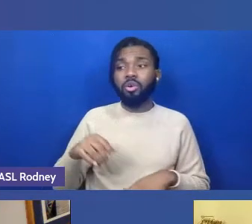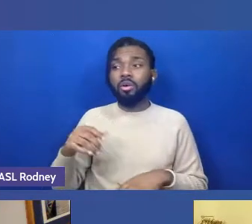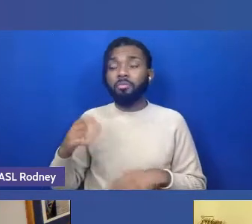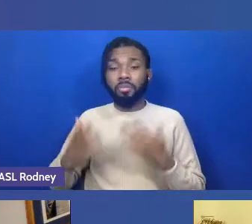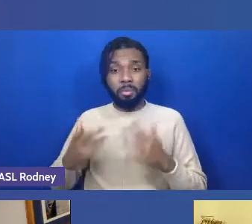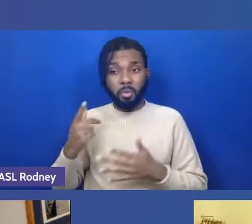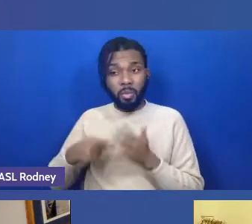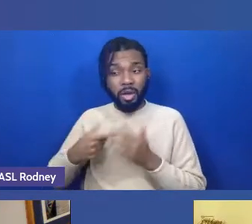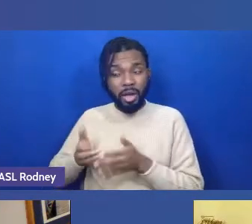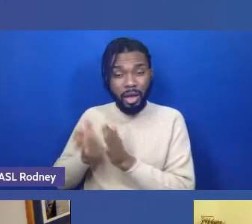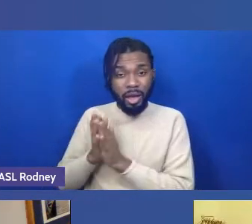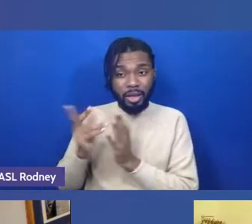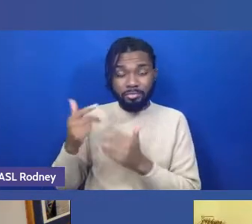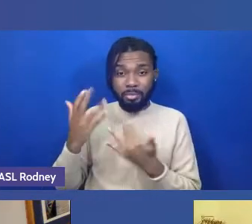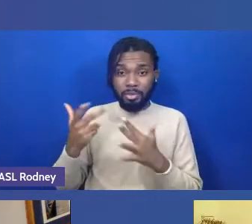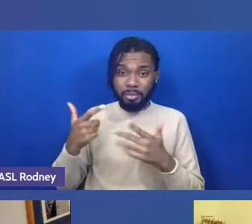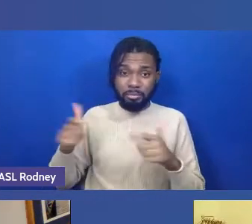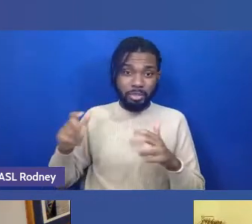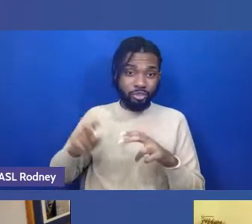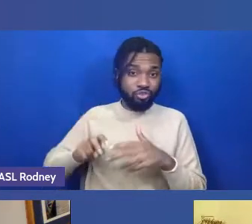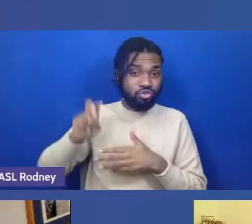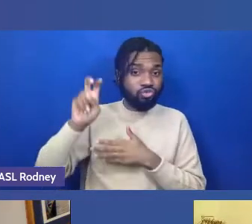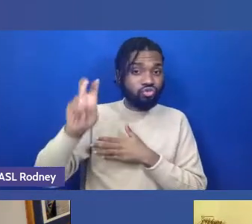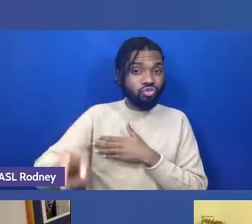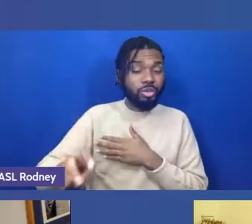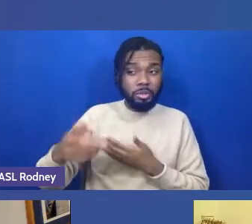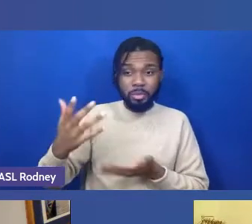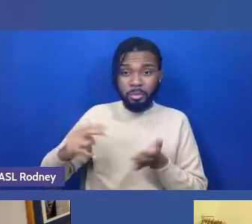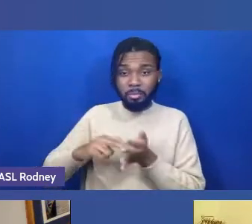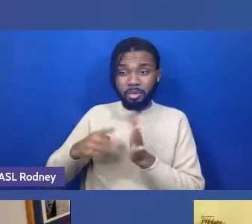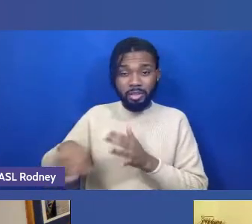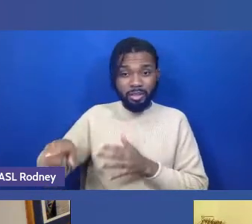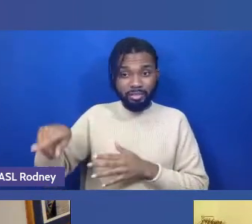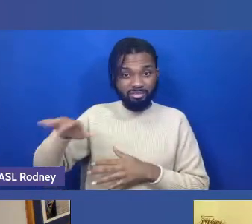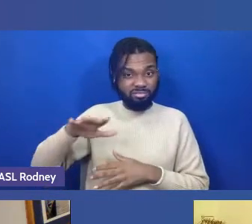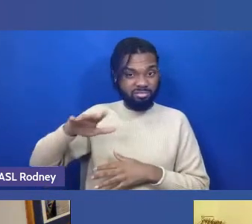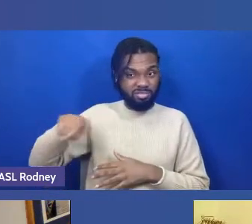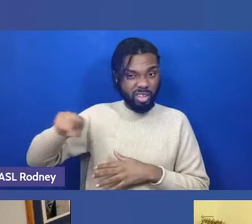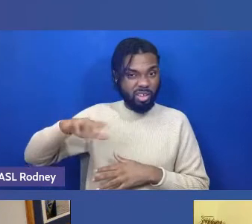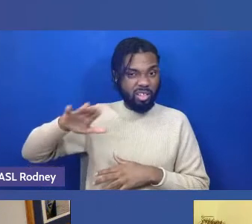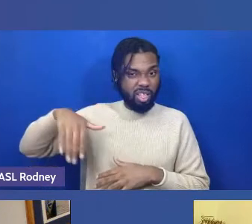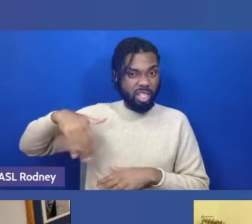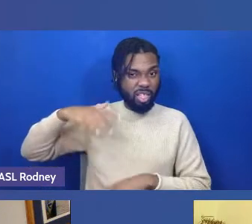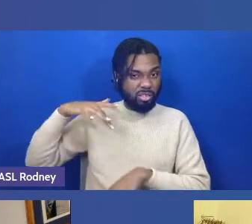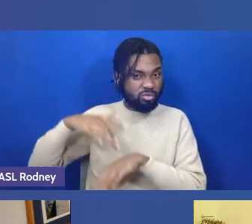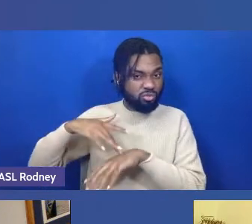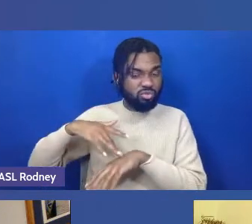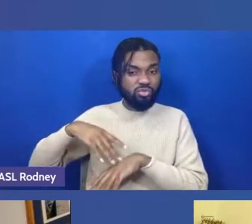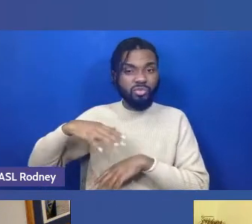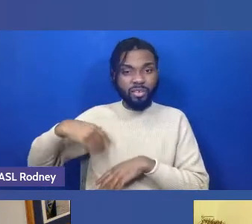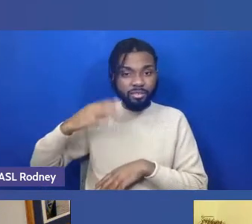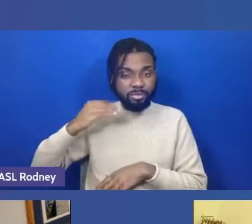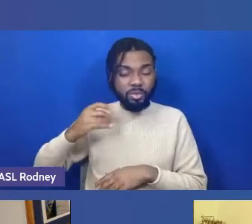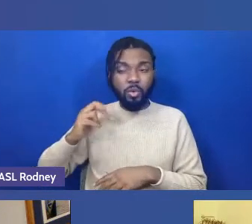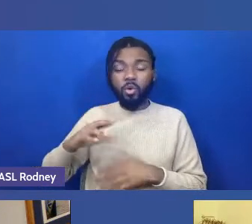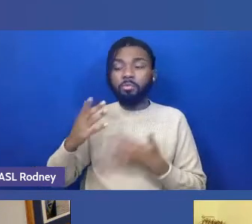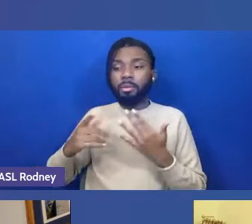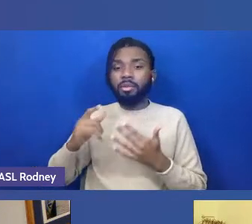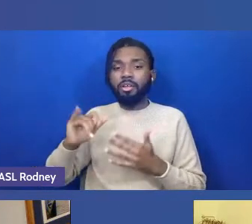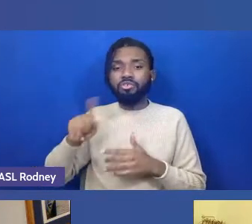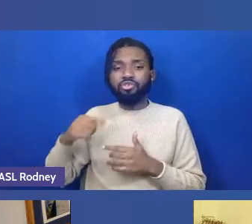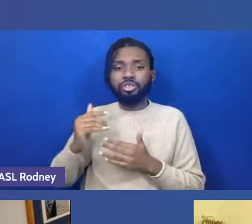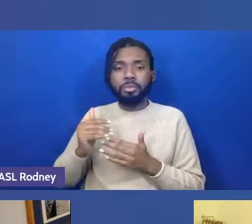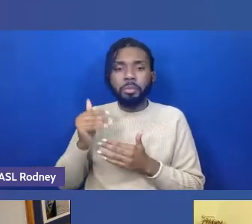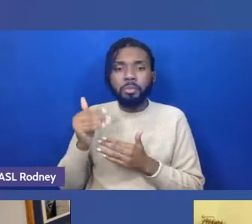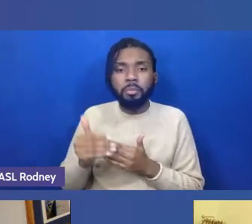step in a direction that they have never, ever, ever, ever gone to, or if I'm making a very slight step, or if I'm doing something